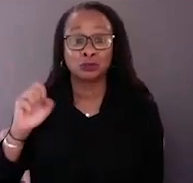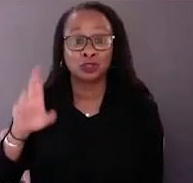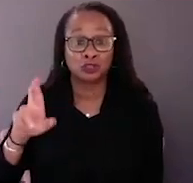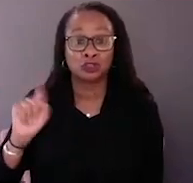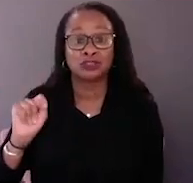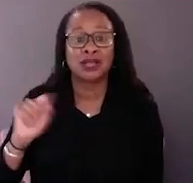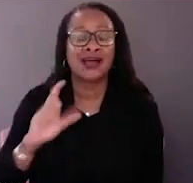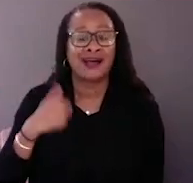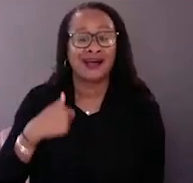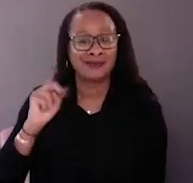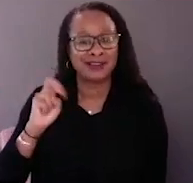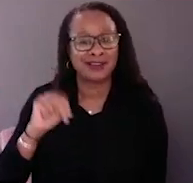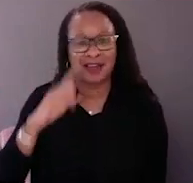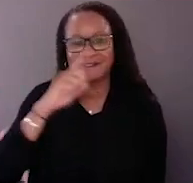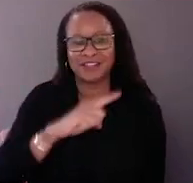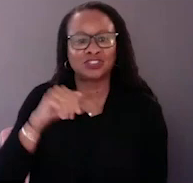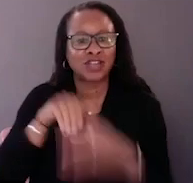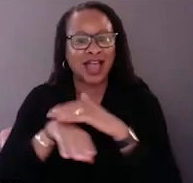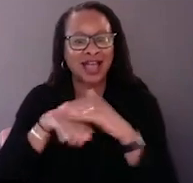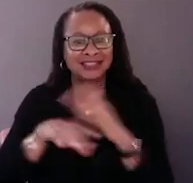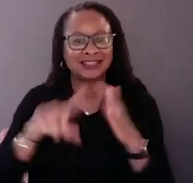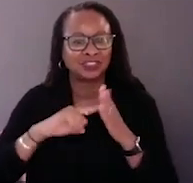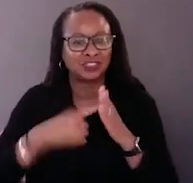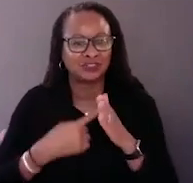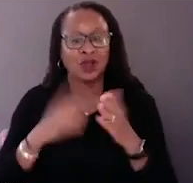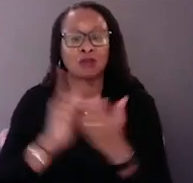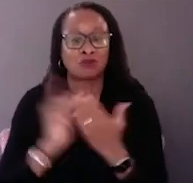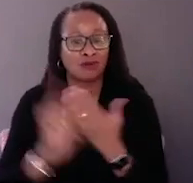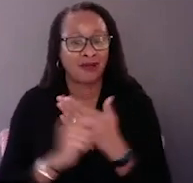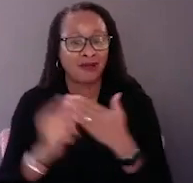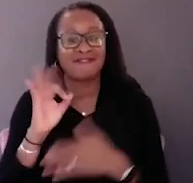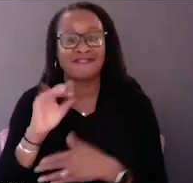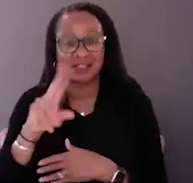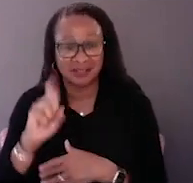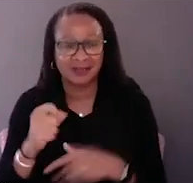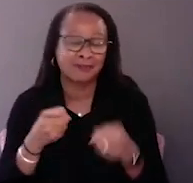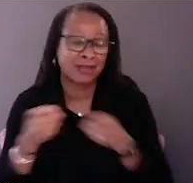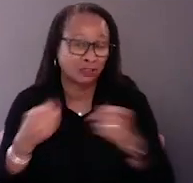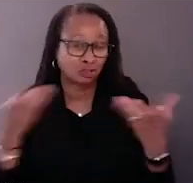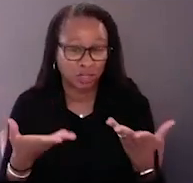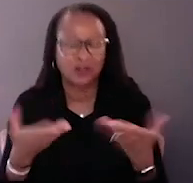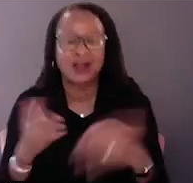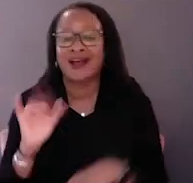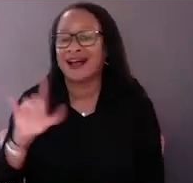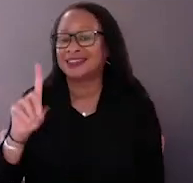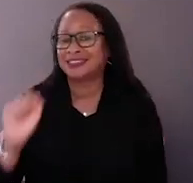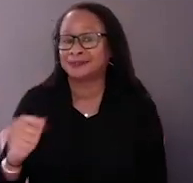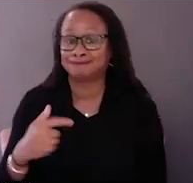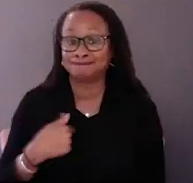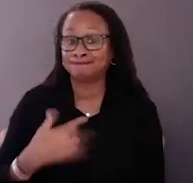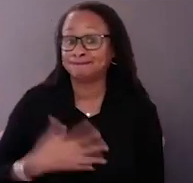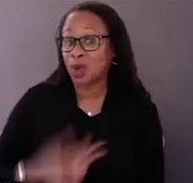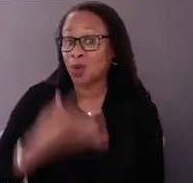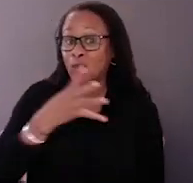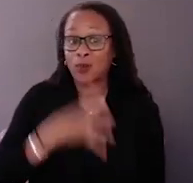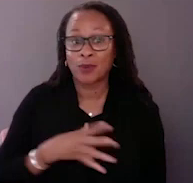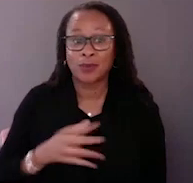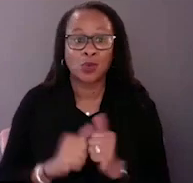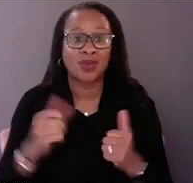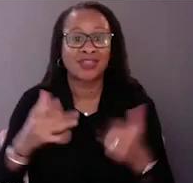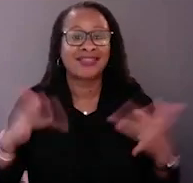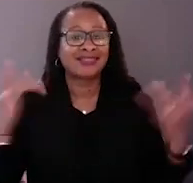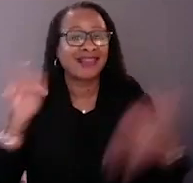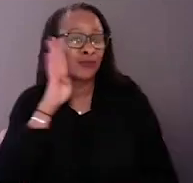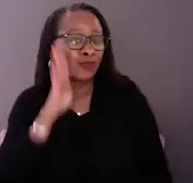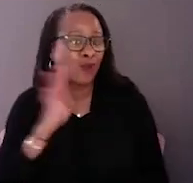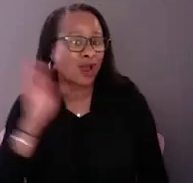Nonfiction Access Initiative Fund's Program Manager here at IDA. I'm a white woman with light brown shoulder-length